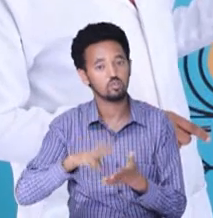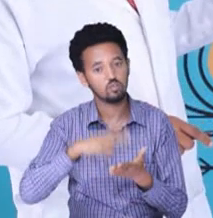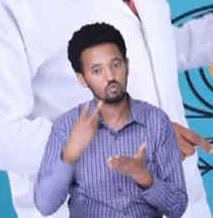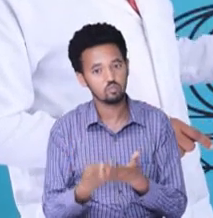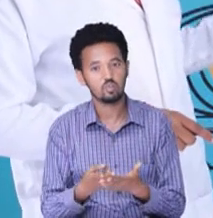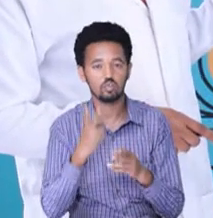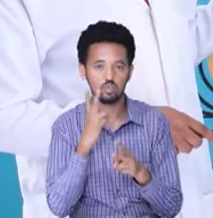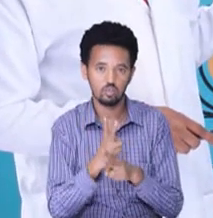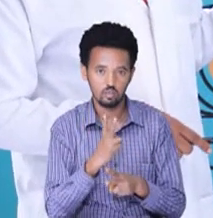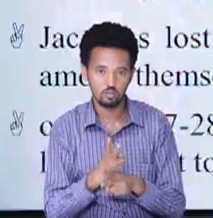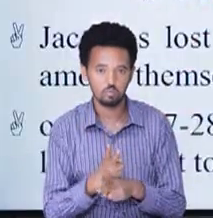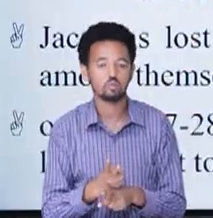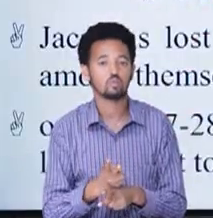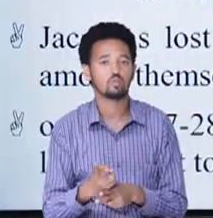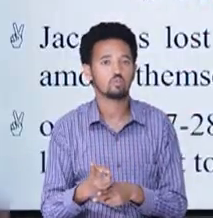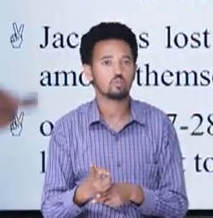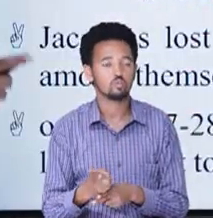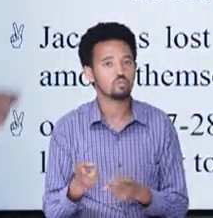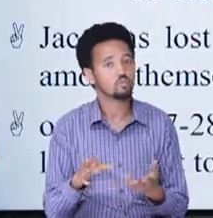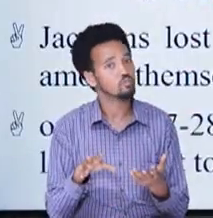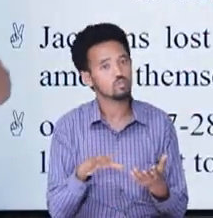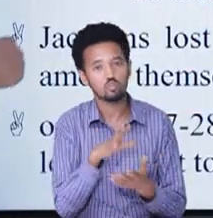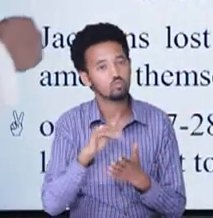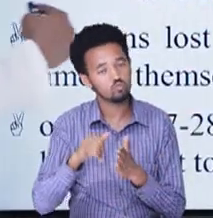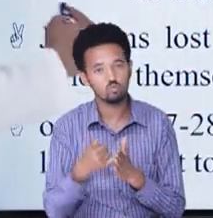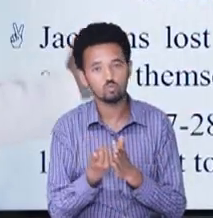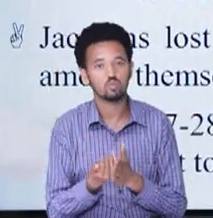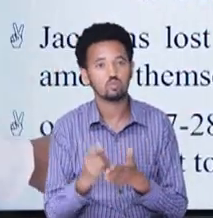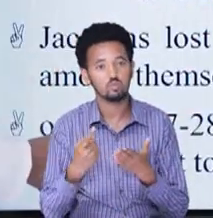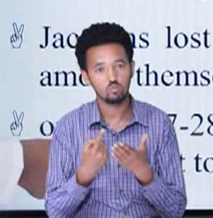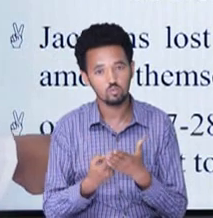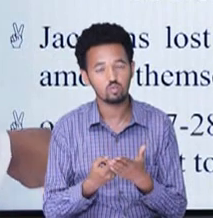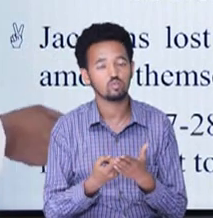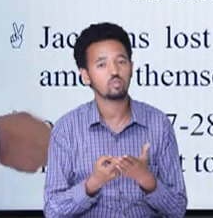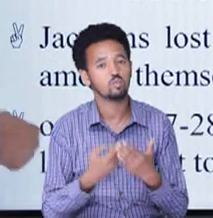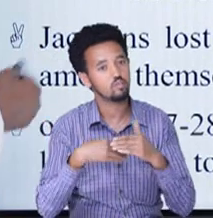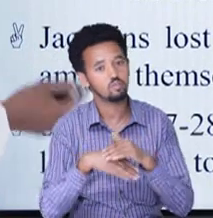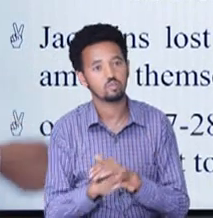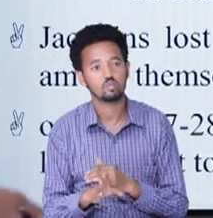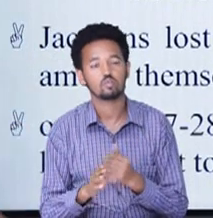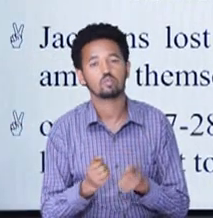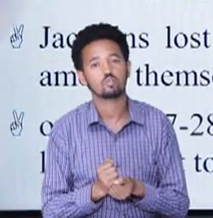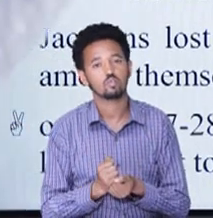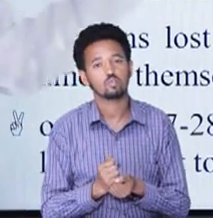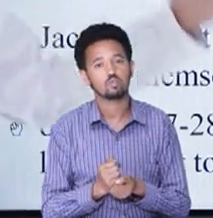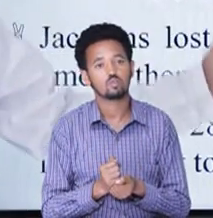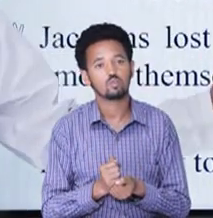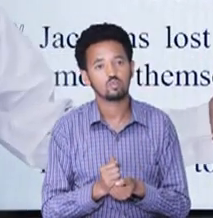keep discipline among themselves. Then on July 27 up to 28,